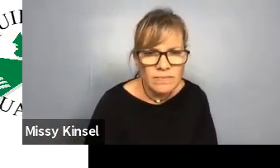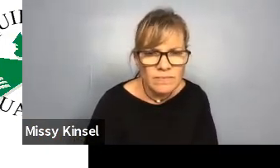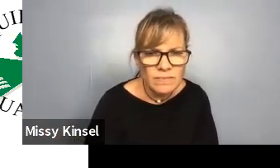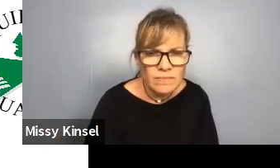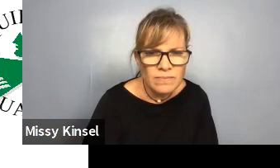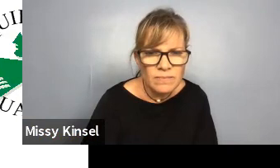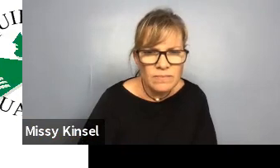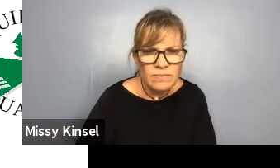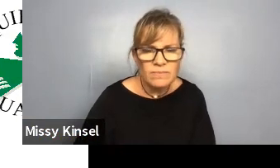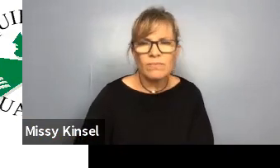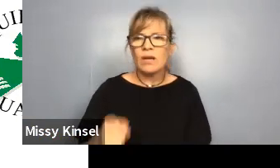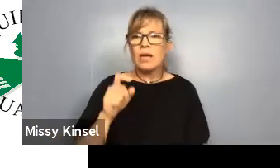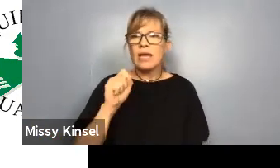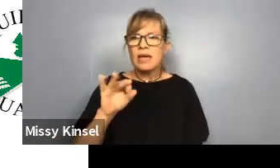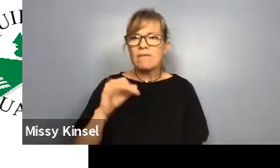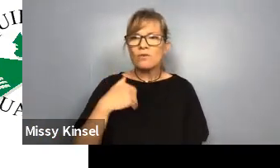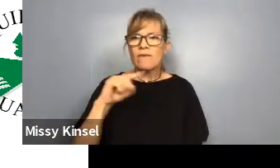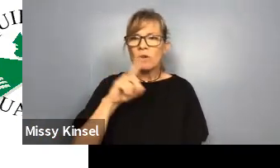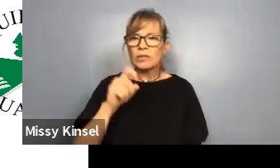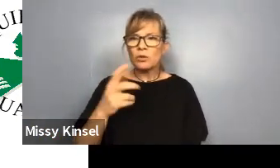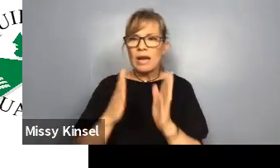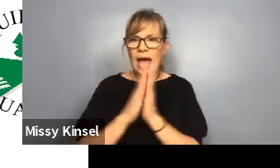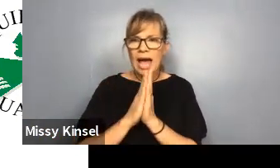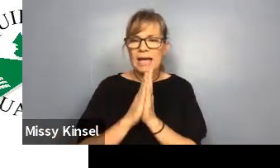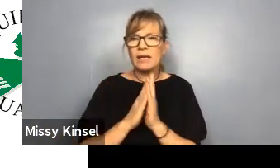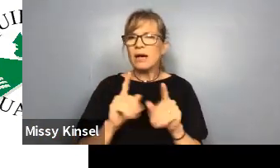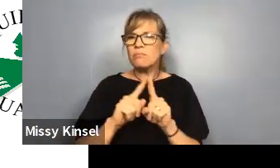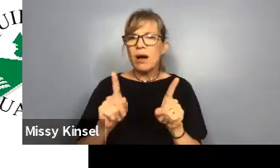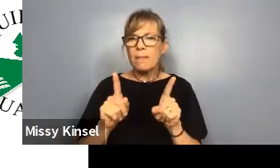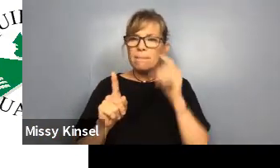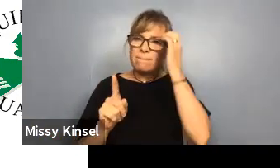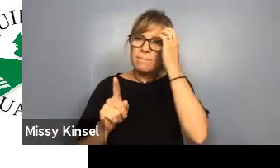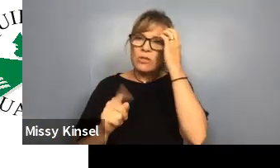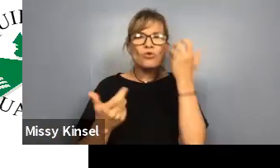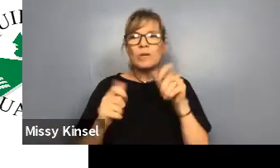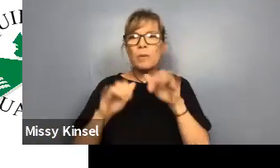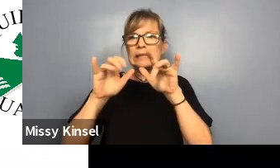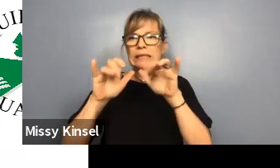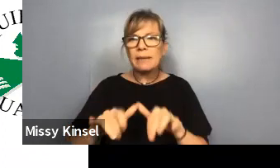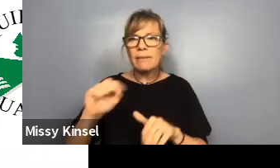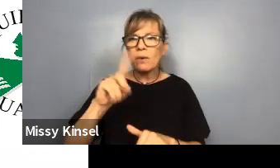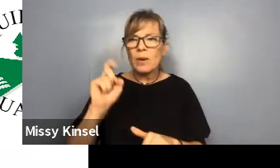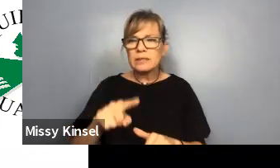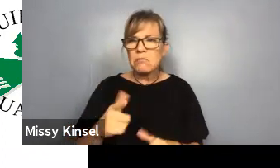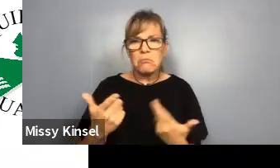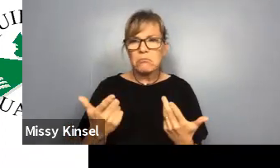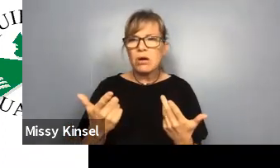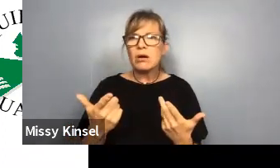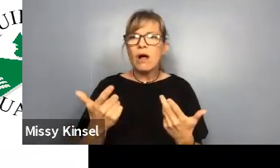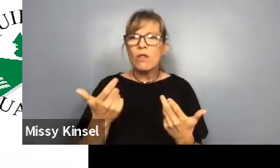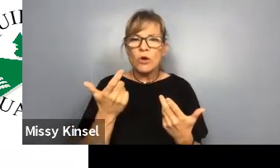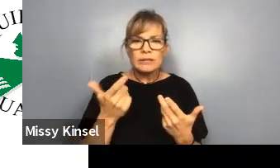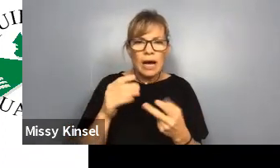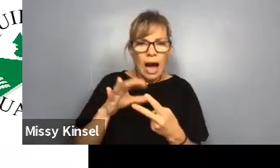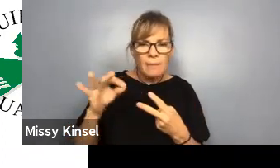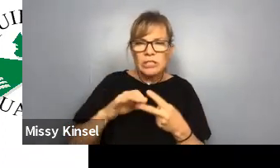If anybody has a question that they wanted to ask but didn't want to type it out, there's a little